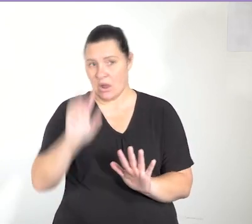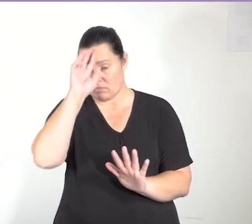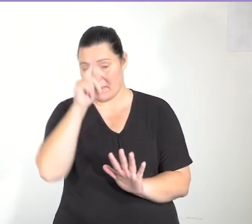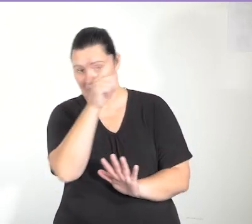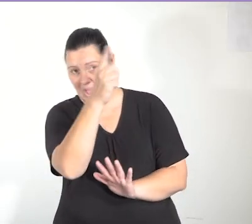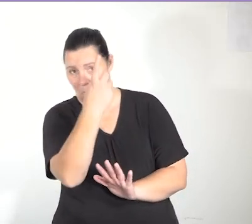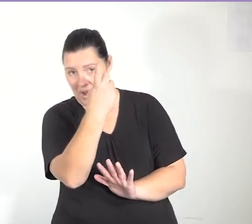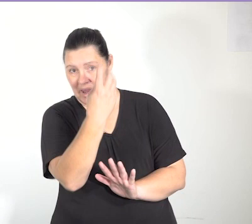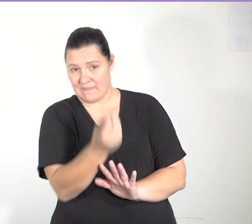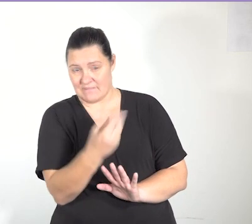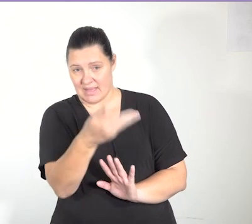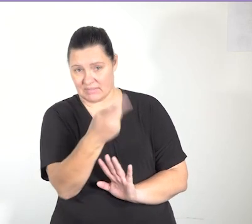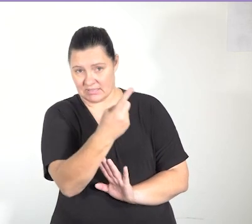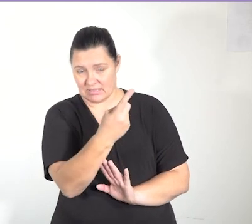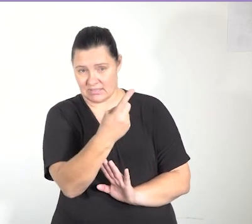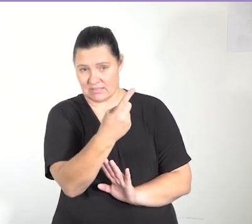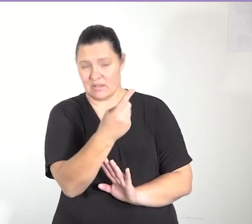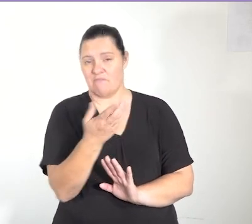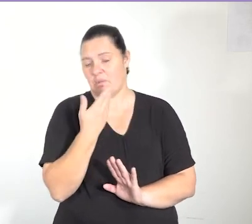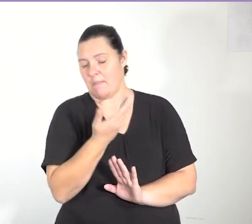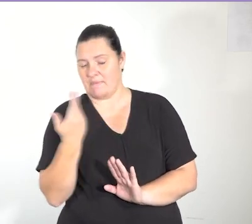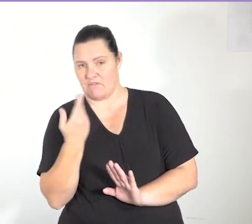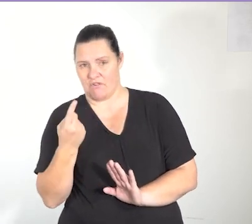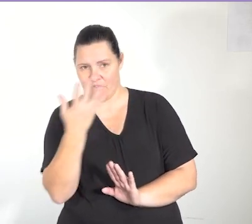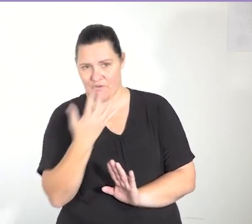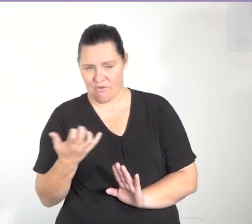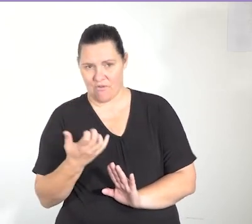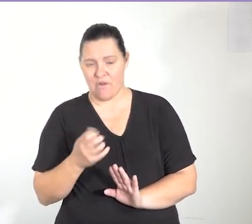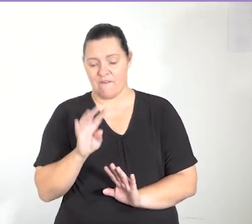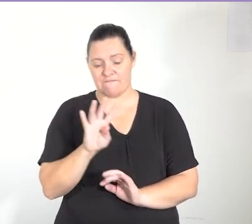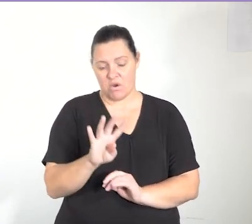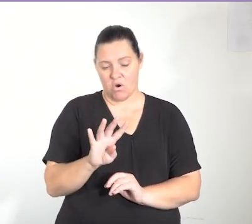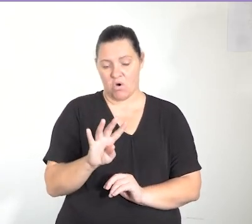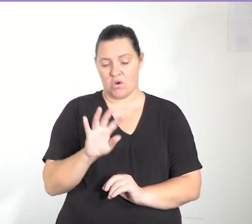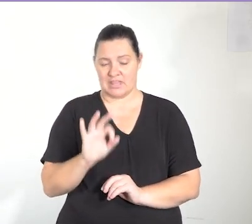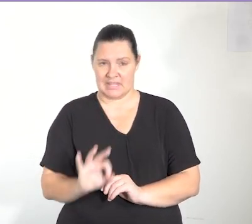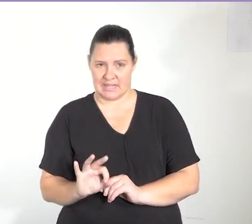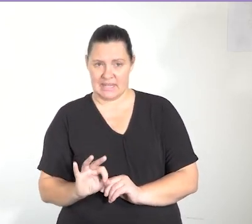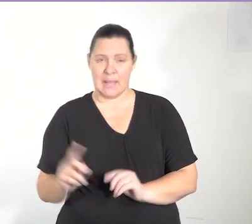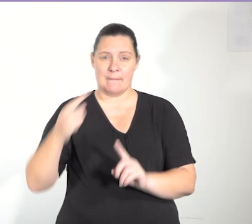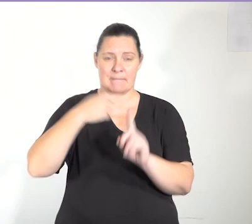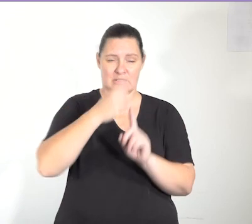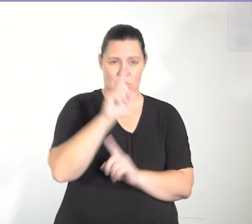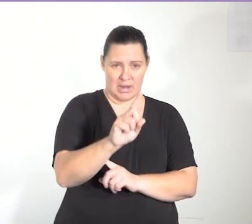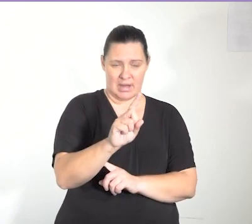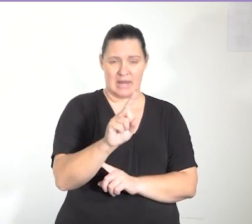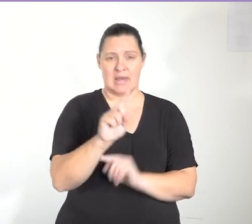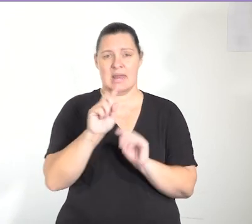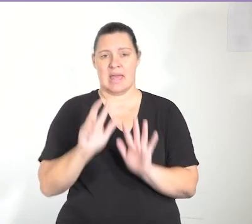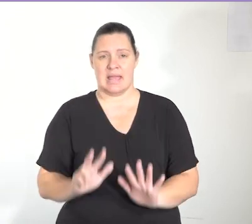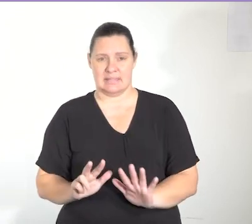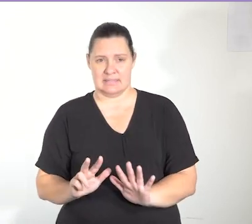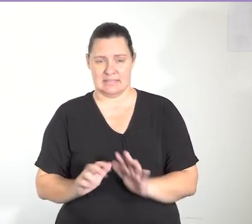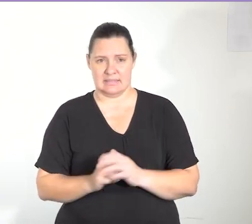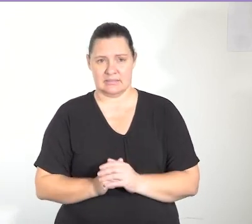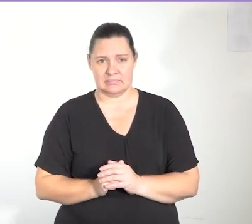But remember, we have that 1 that comes from our previous calculation. So 4 tens plus 3 tens plus the 1 10